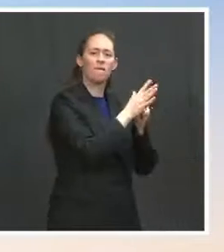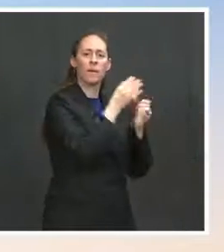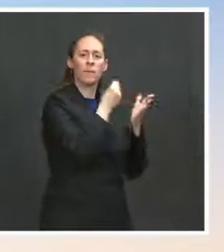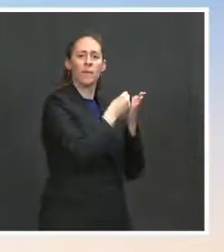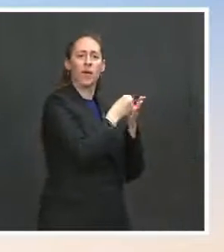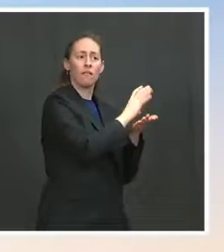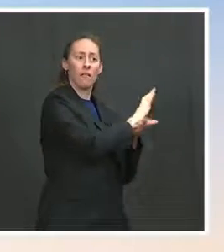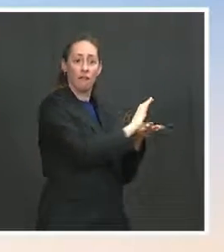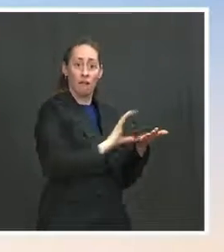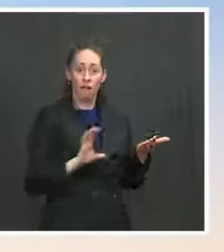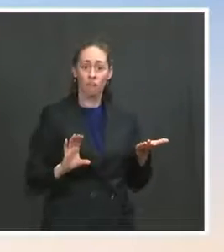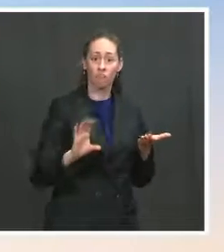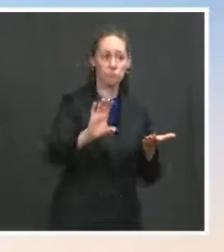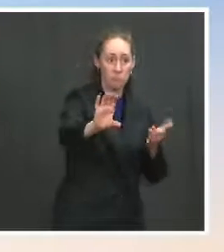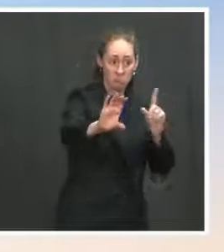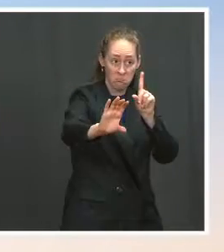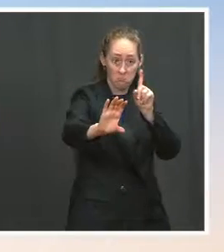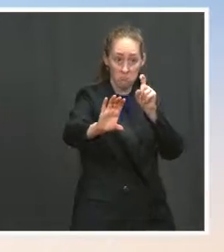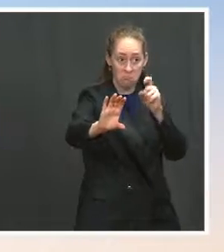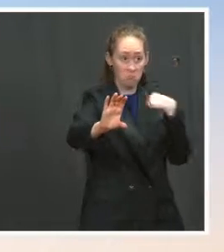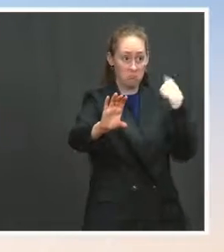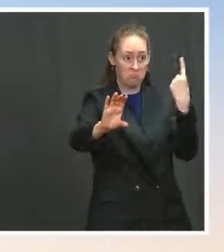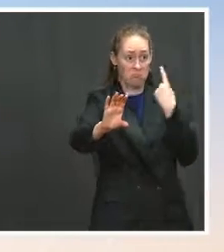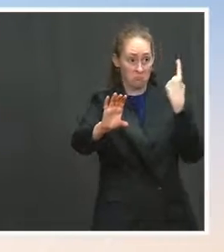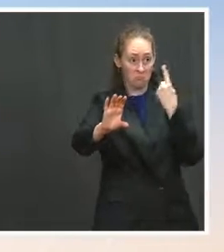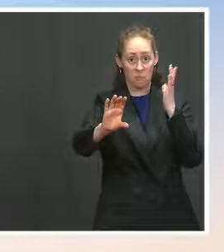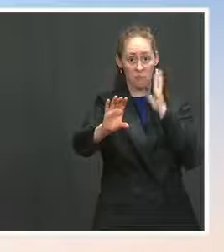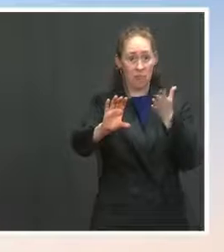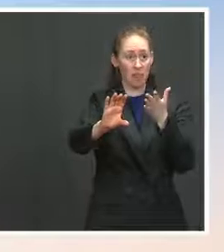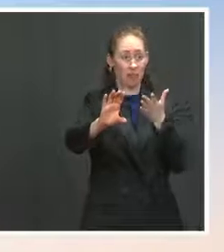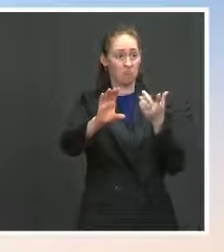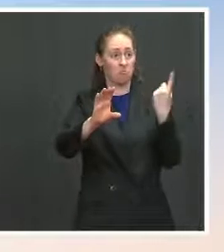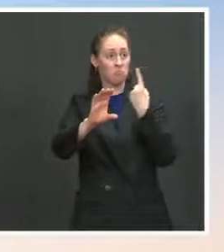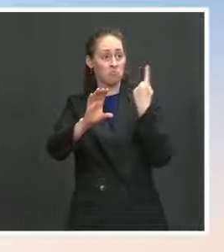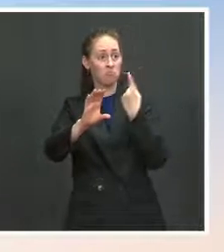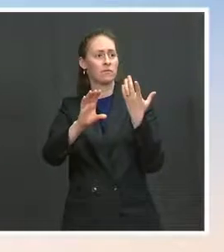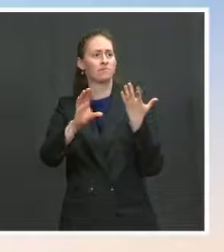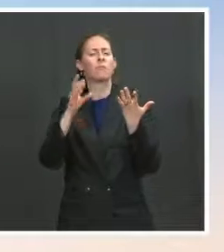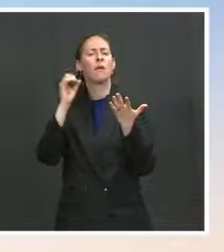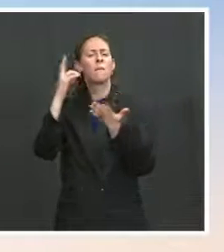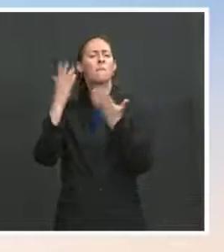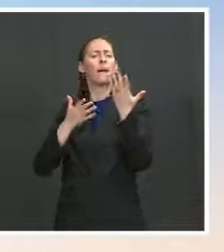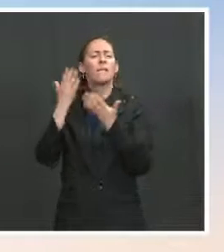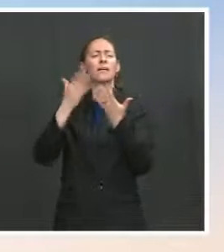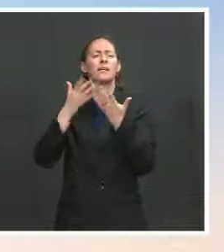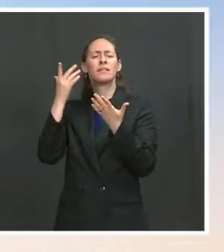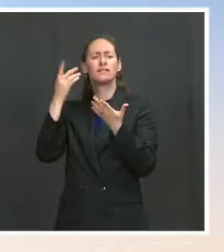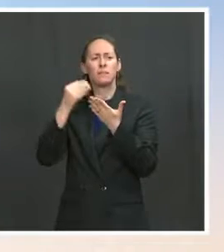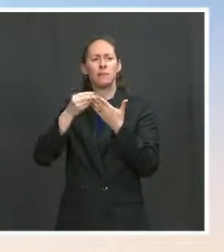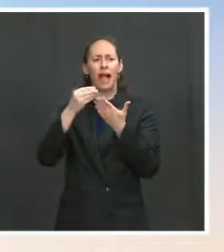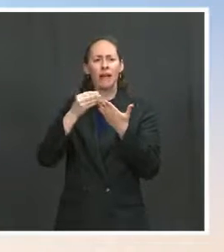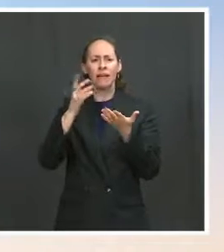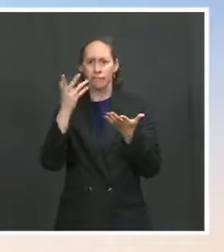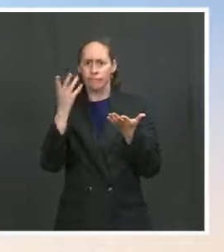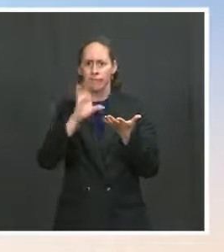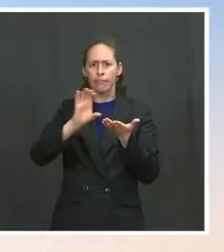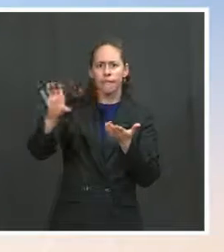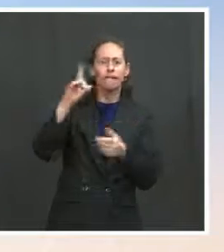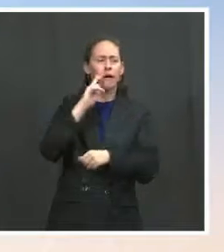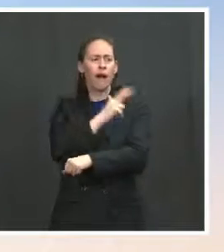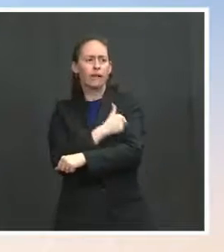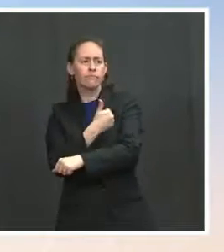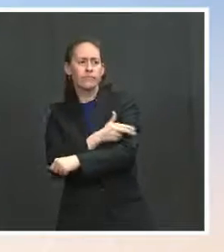House that doing that would jeopardize aid to rural hospitals in the areas where it was intended in the beginning.